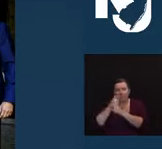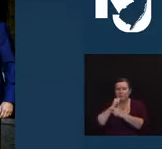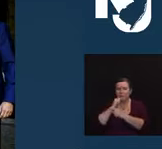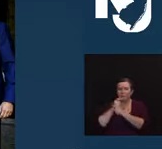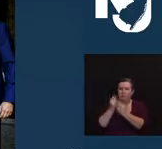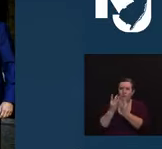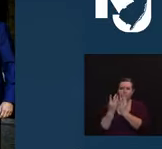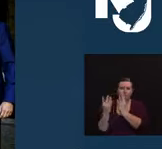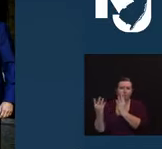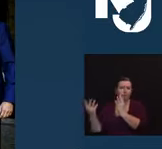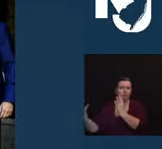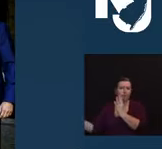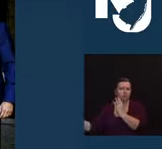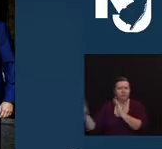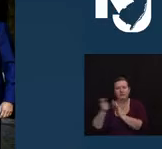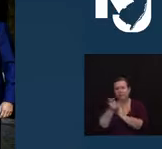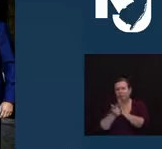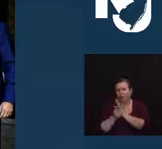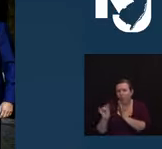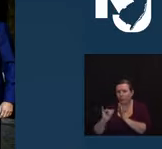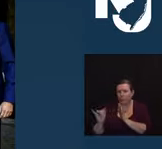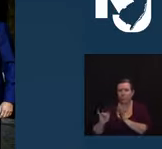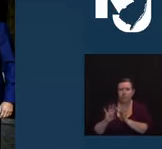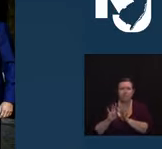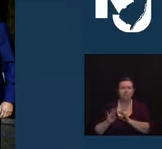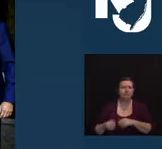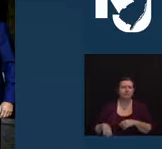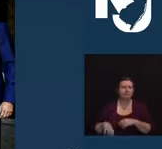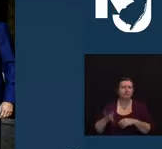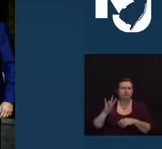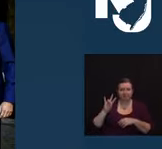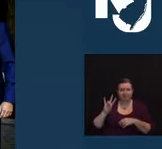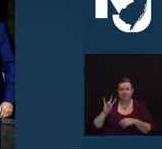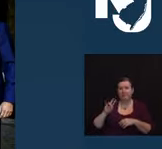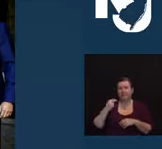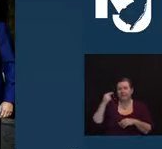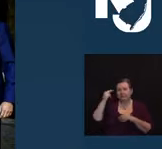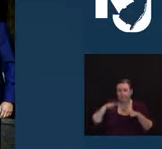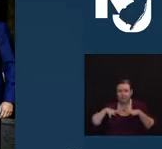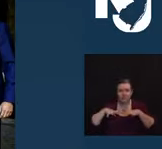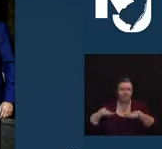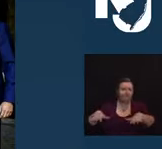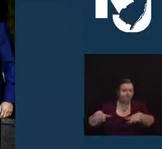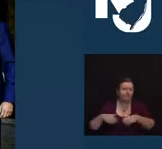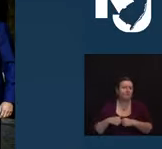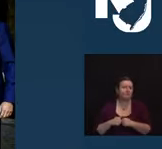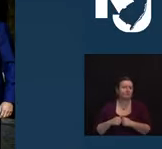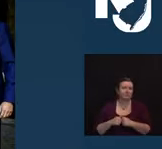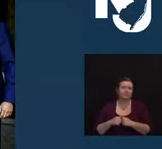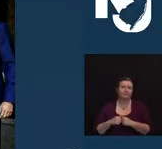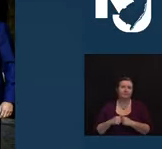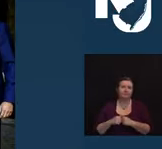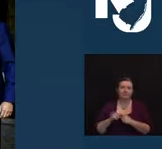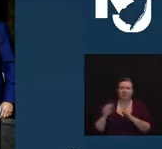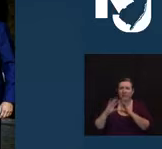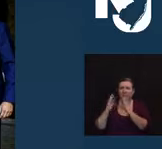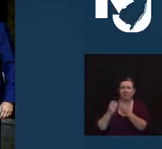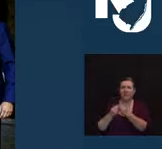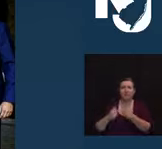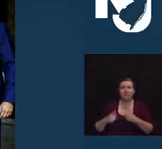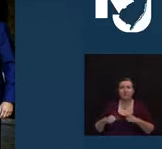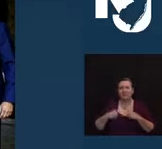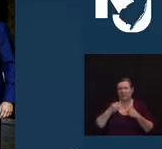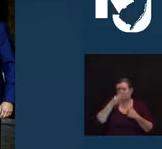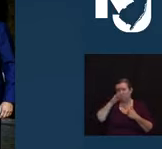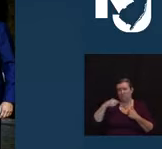7 nieces and nephews. As I mentioned, the Ahns live not a couple of miles from where we live. There are lots